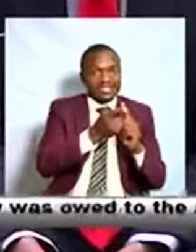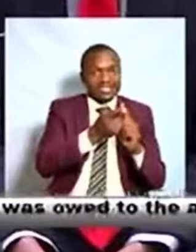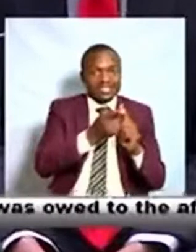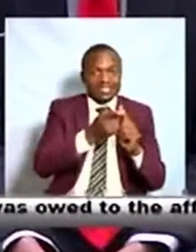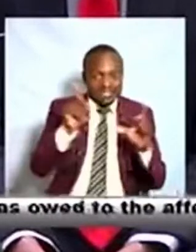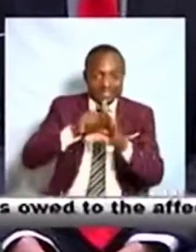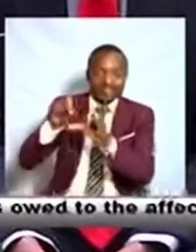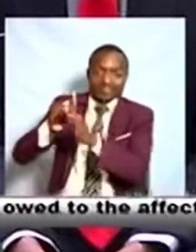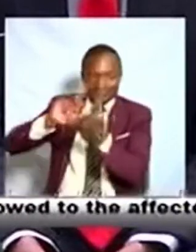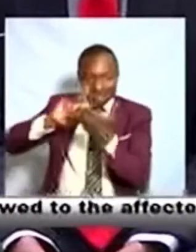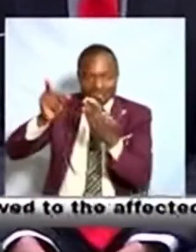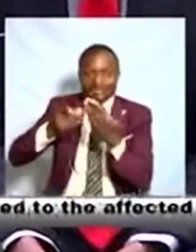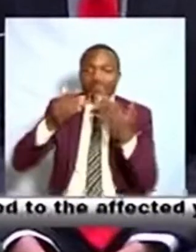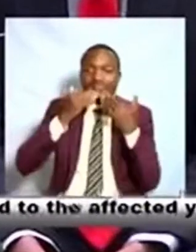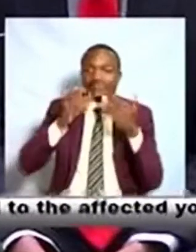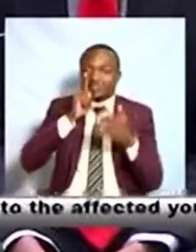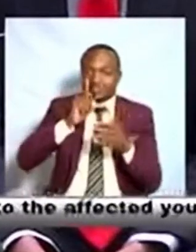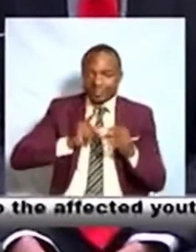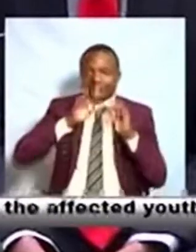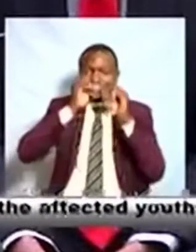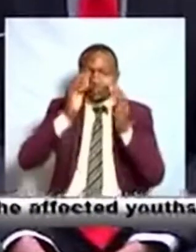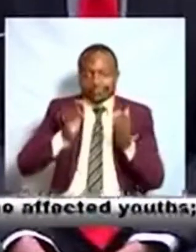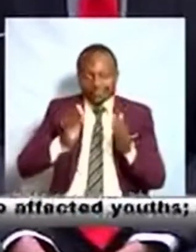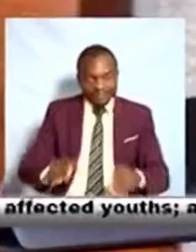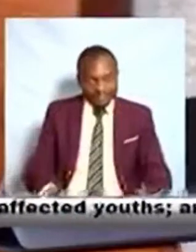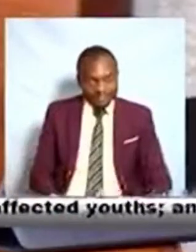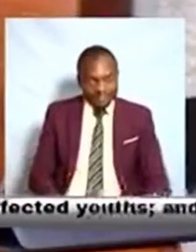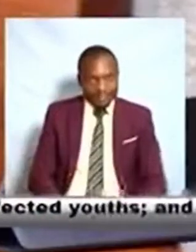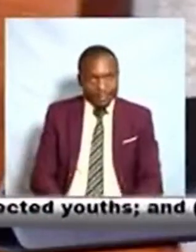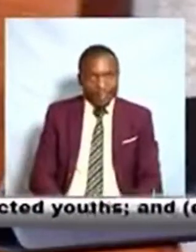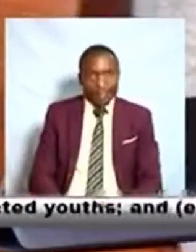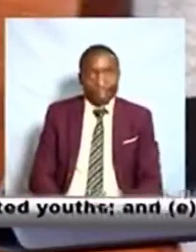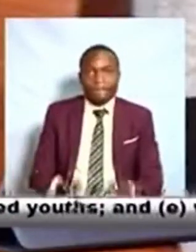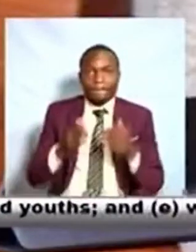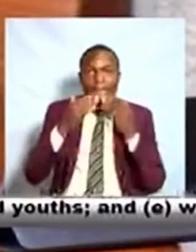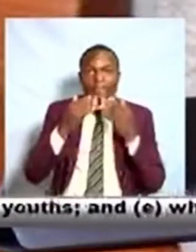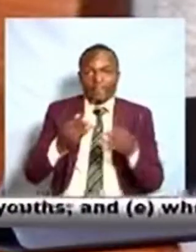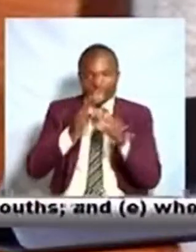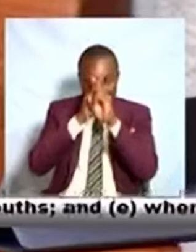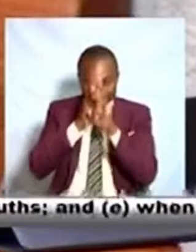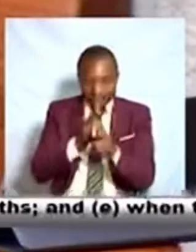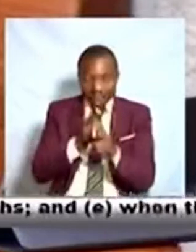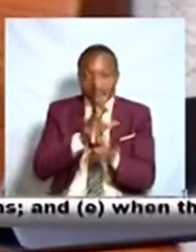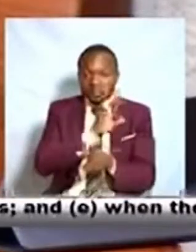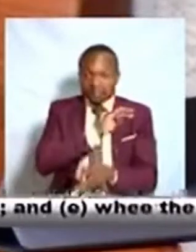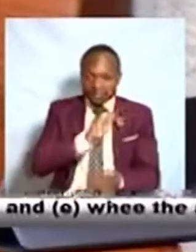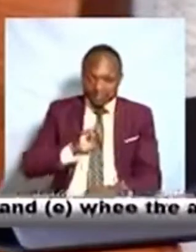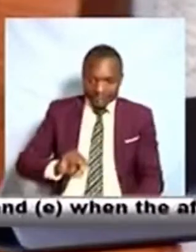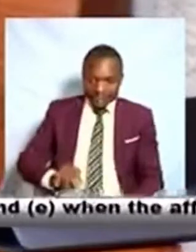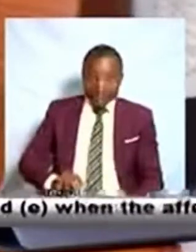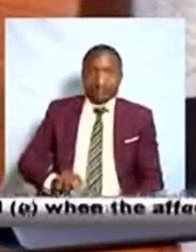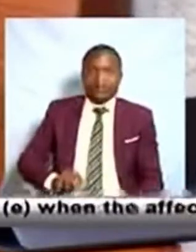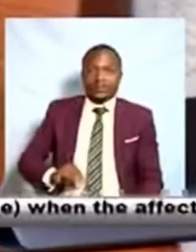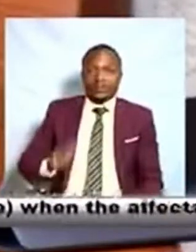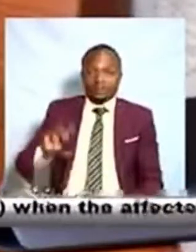in the program. Thank you, Madam Speaker. Thank you. The Honorable Member for